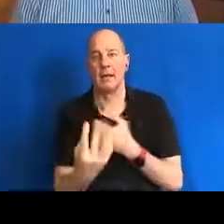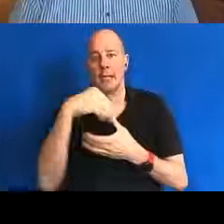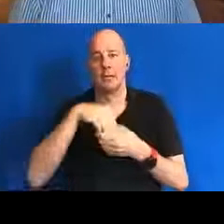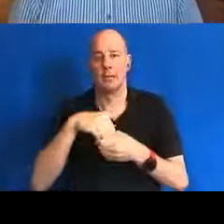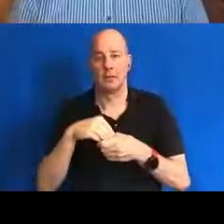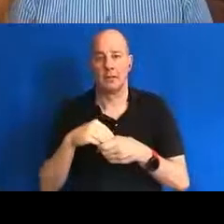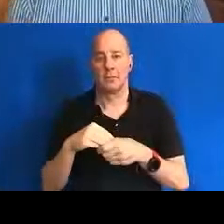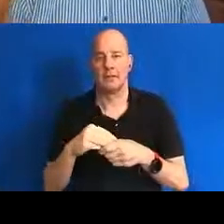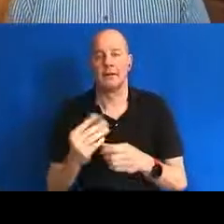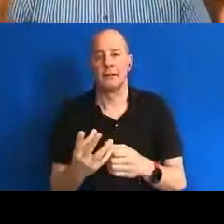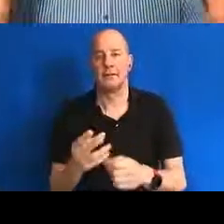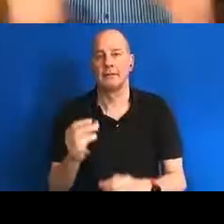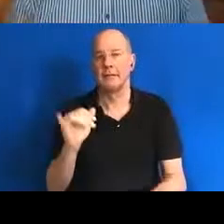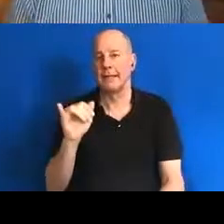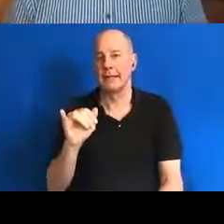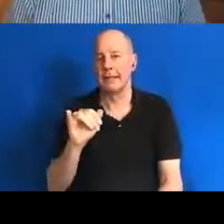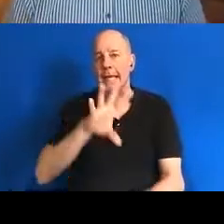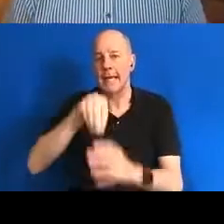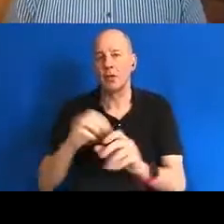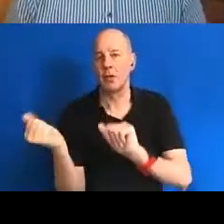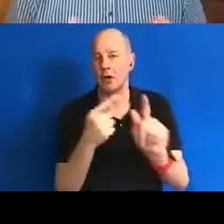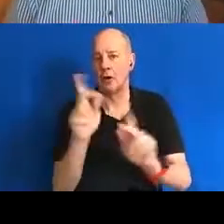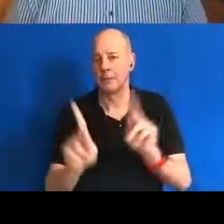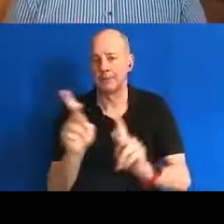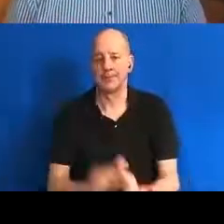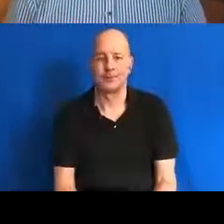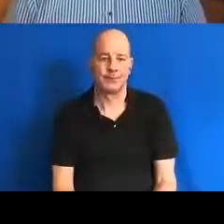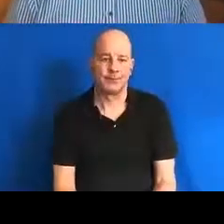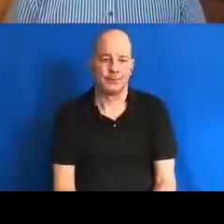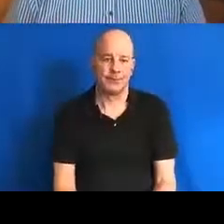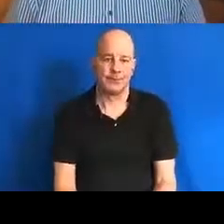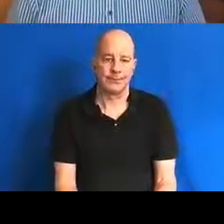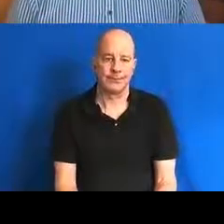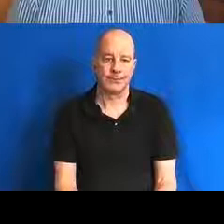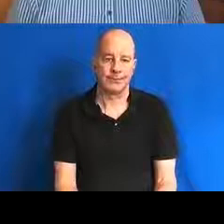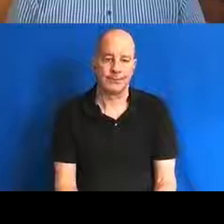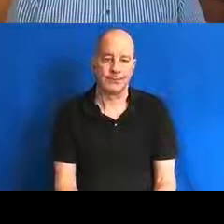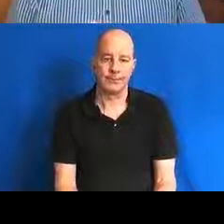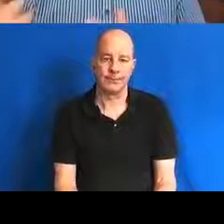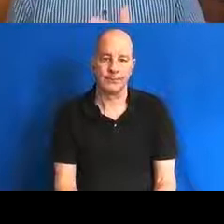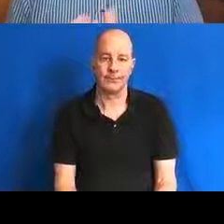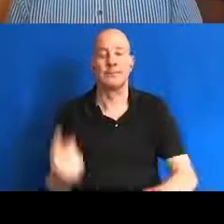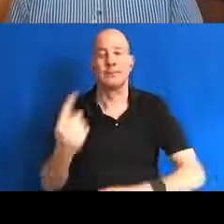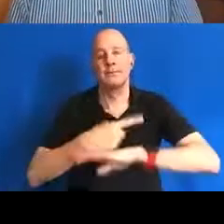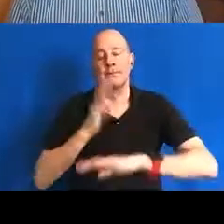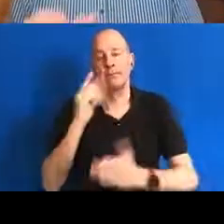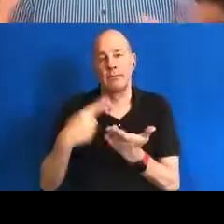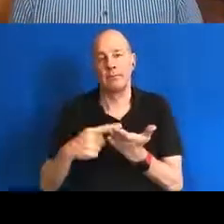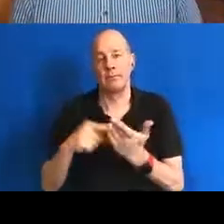Yeah, sorry. So today, we're going to be talking about cooperatives in that sort of